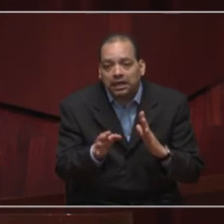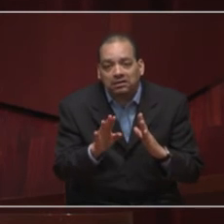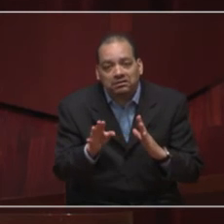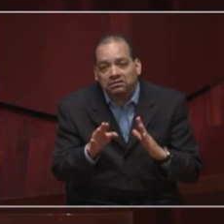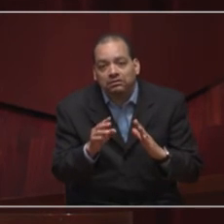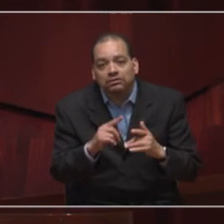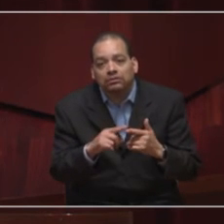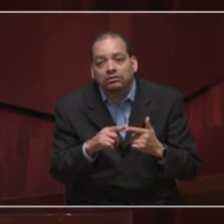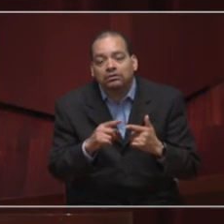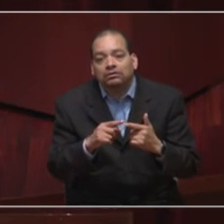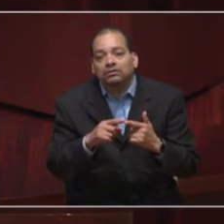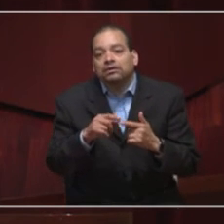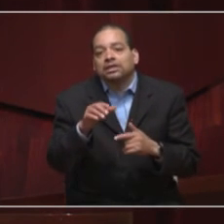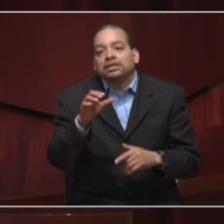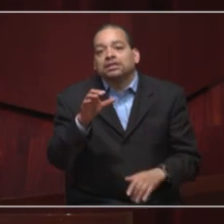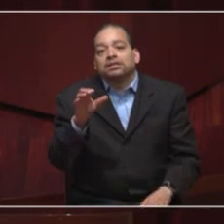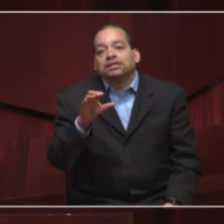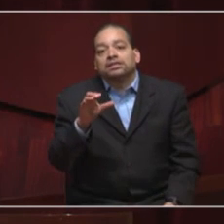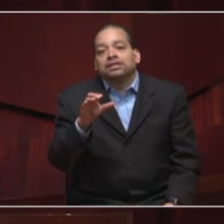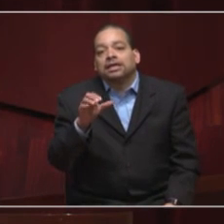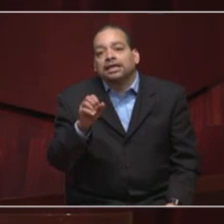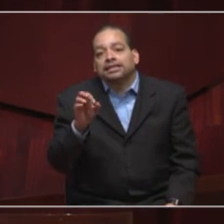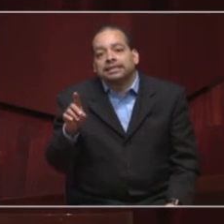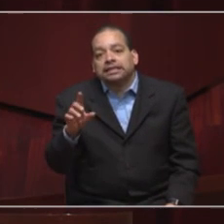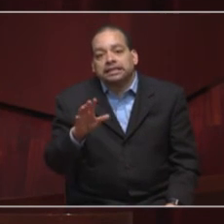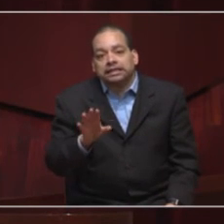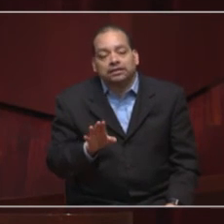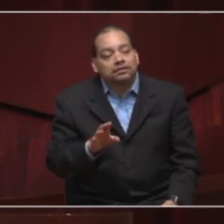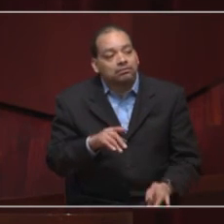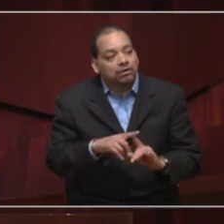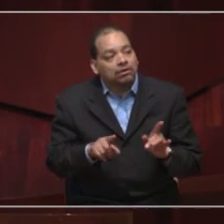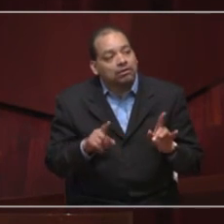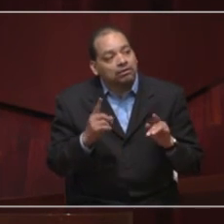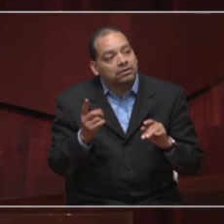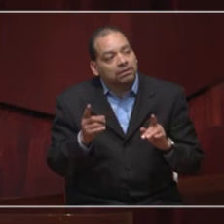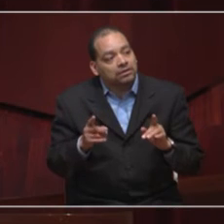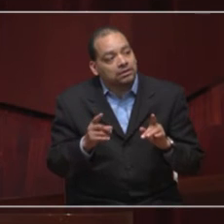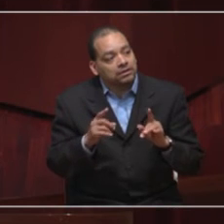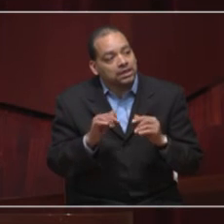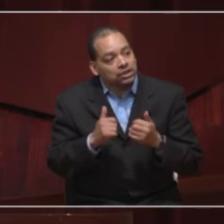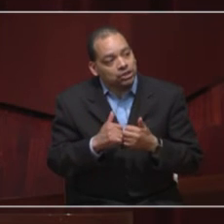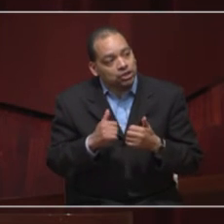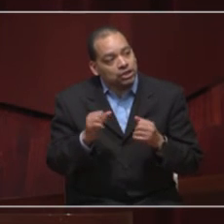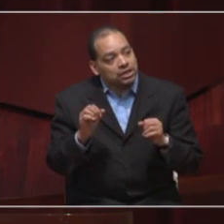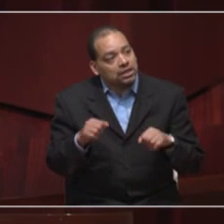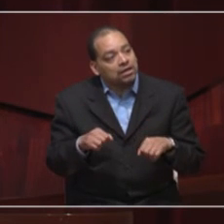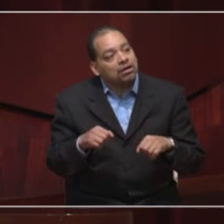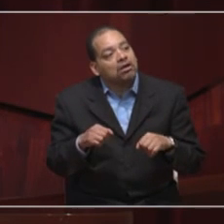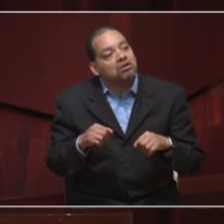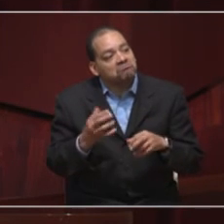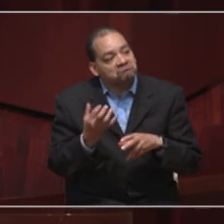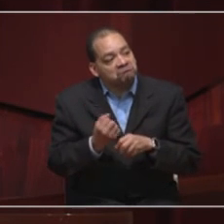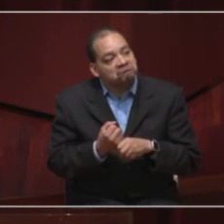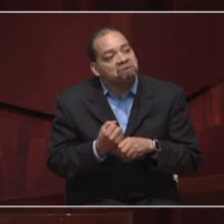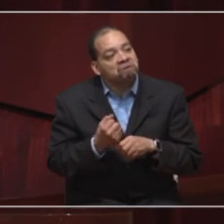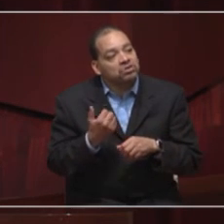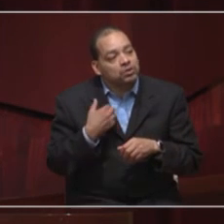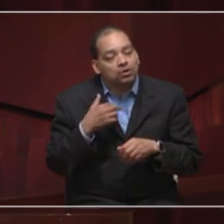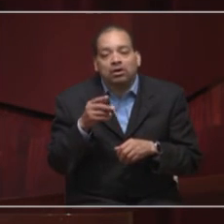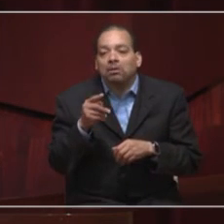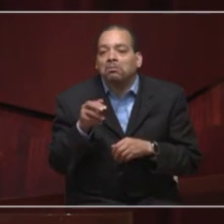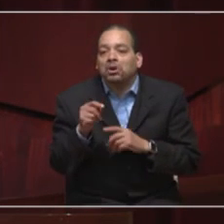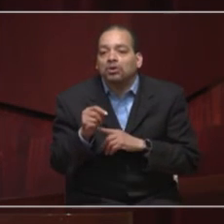comma delimited, but something that then the agency can take and do some post-processing analytics that will